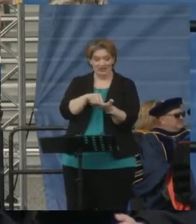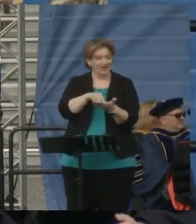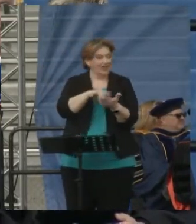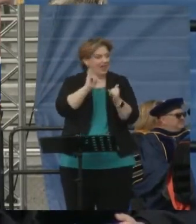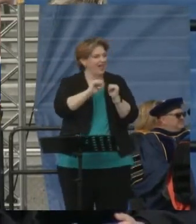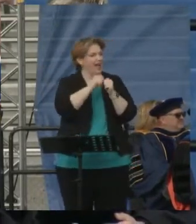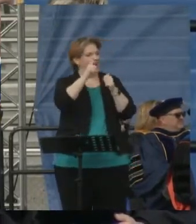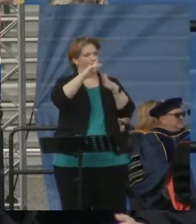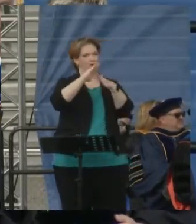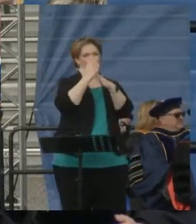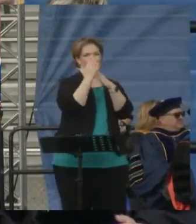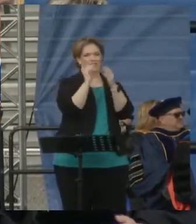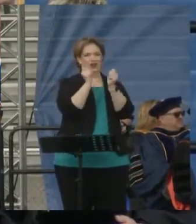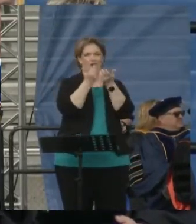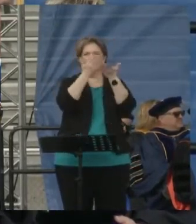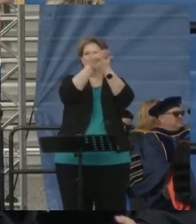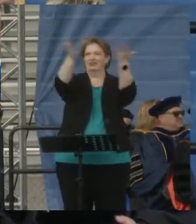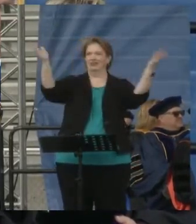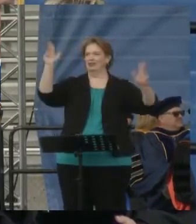friends thousands of miles away.